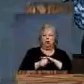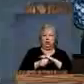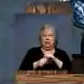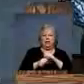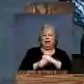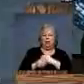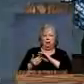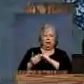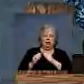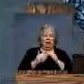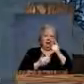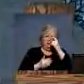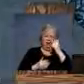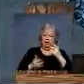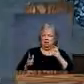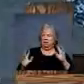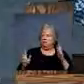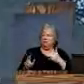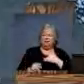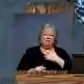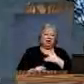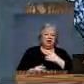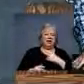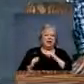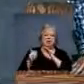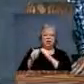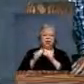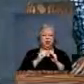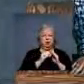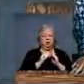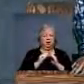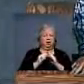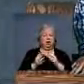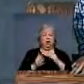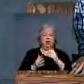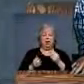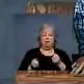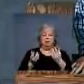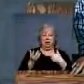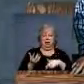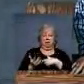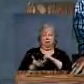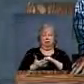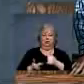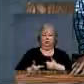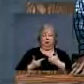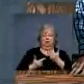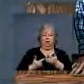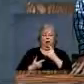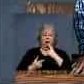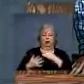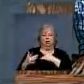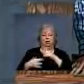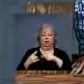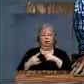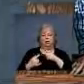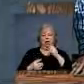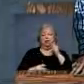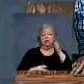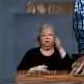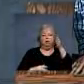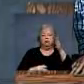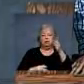of the feeling of community. And I think many of us are just concerned about the future of that, and